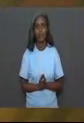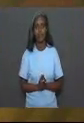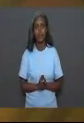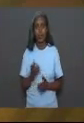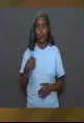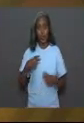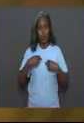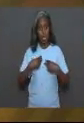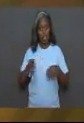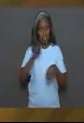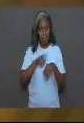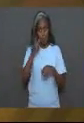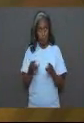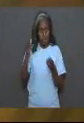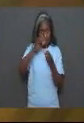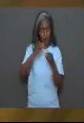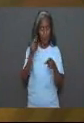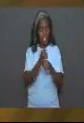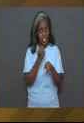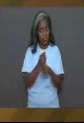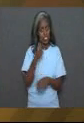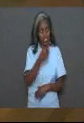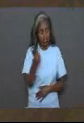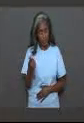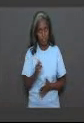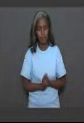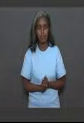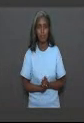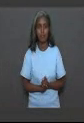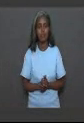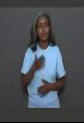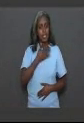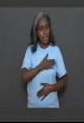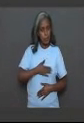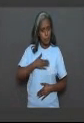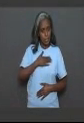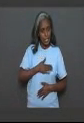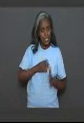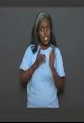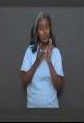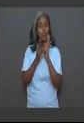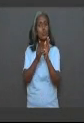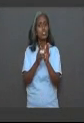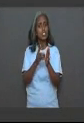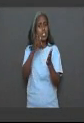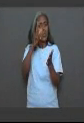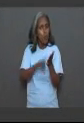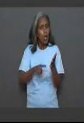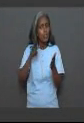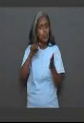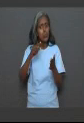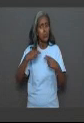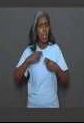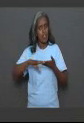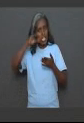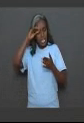We have time for one more activity, everyone. Please demonstrate what you have learned